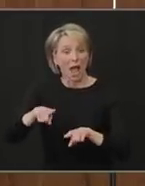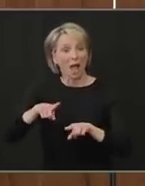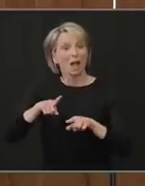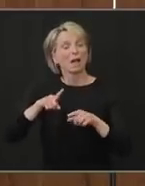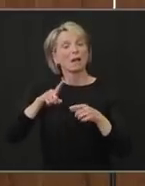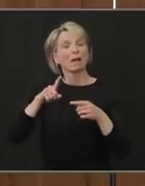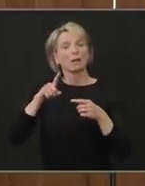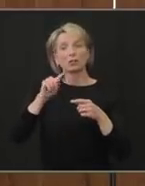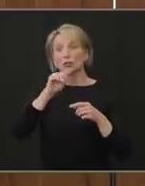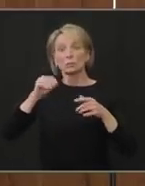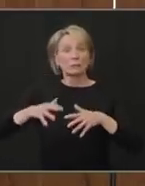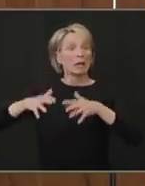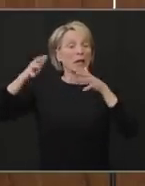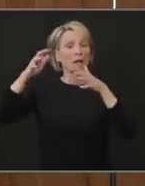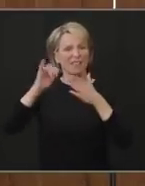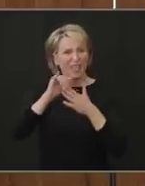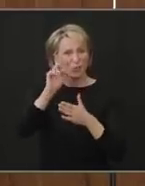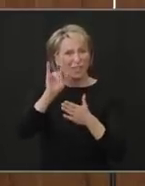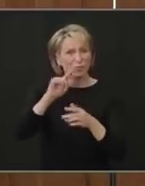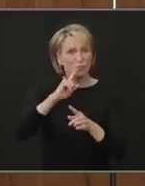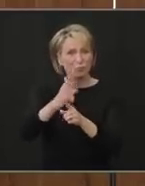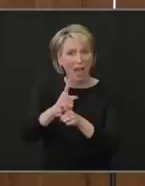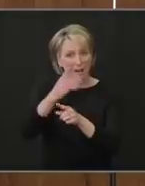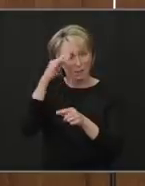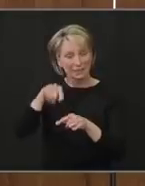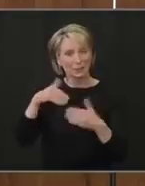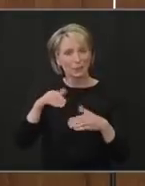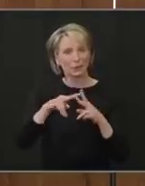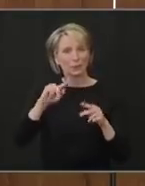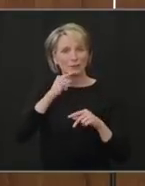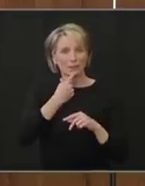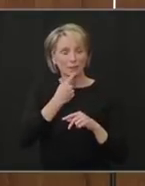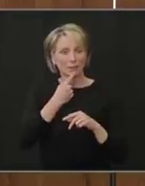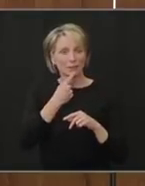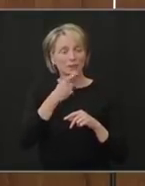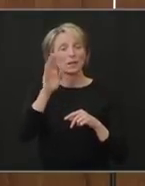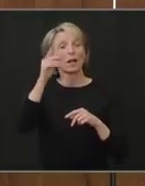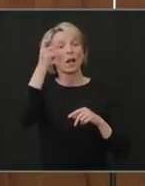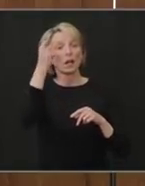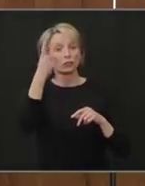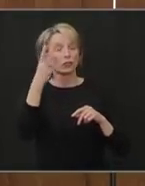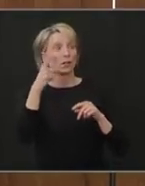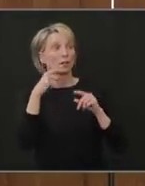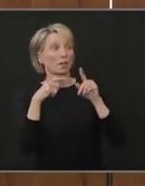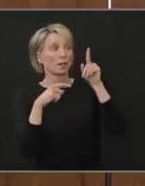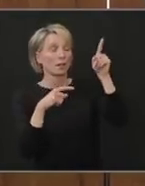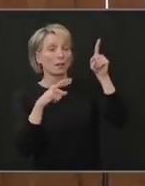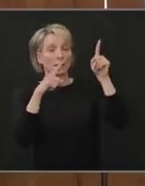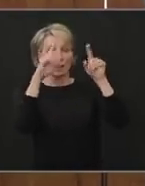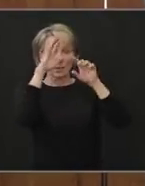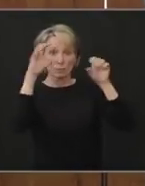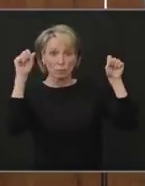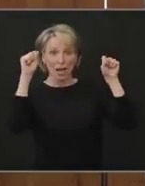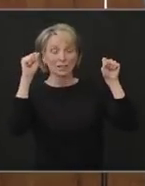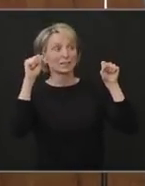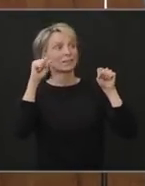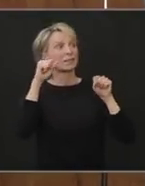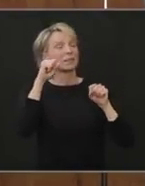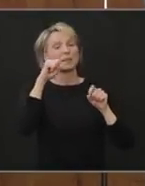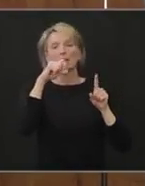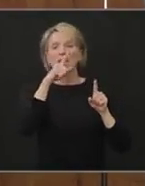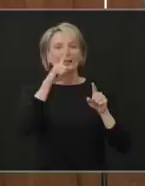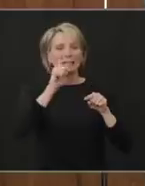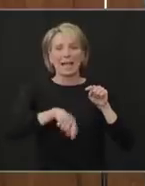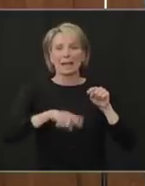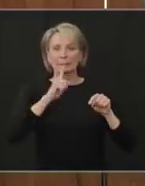as has been said repeatedly, the president can't dictate what the governor of Connecticut does anyway. Ned Lamont is going to do the smart